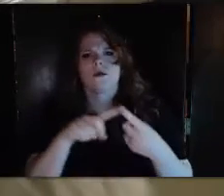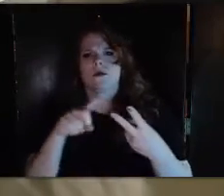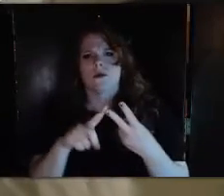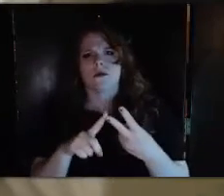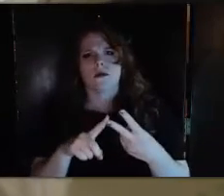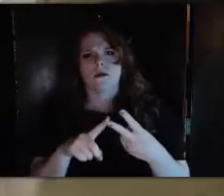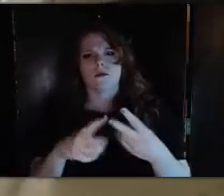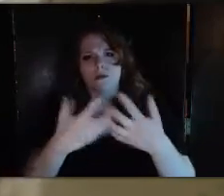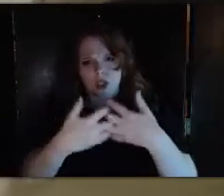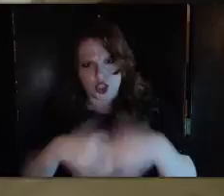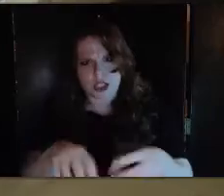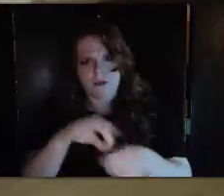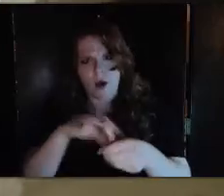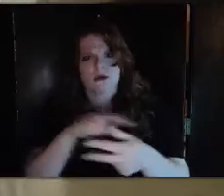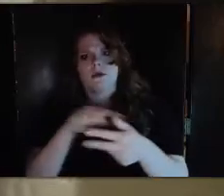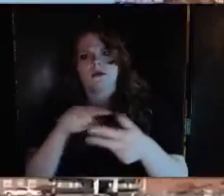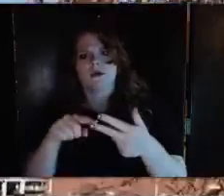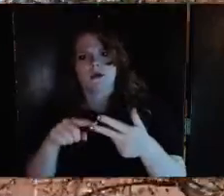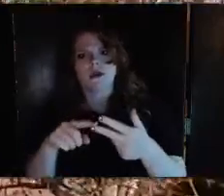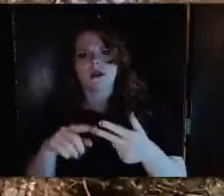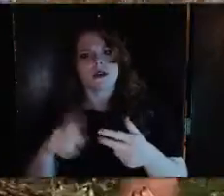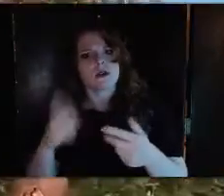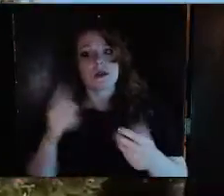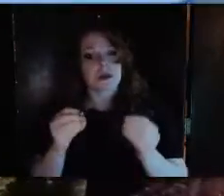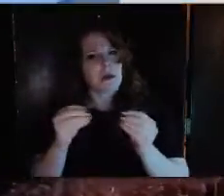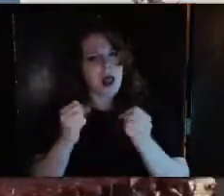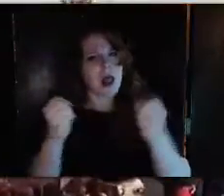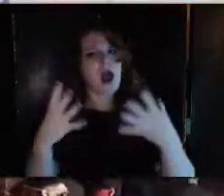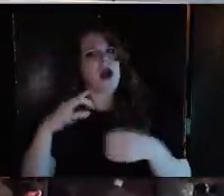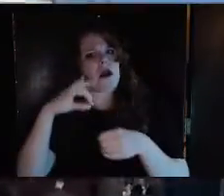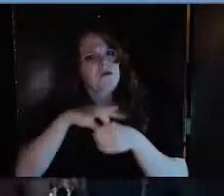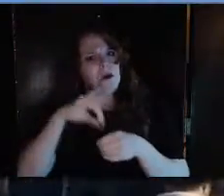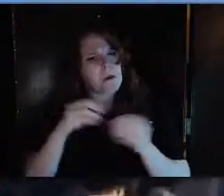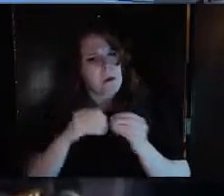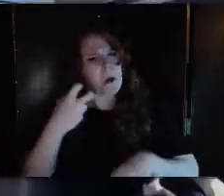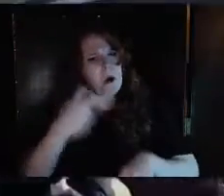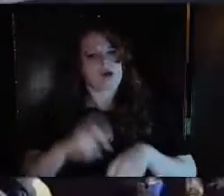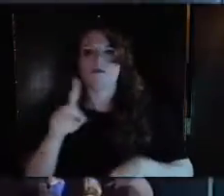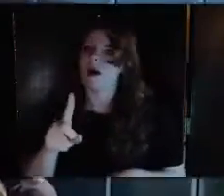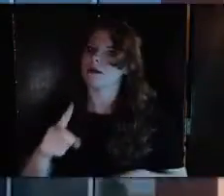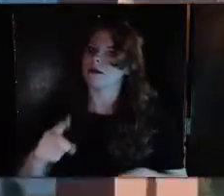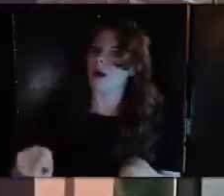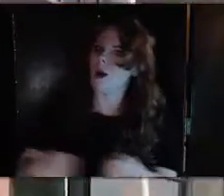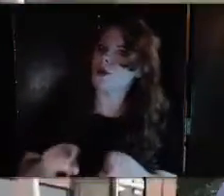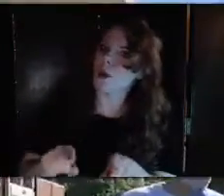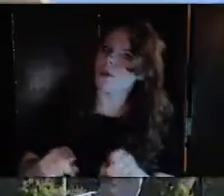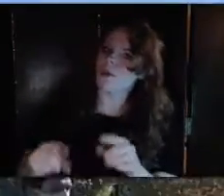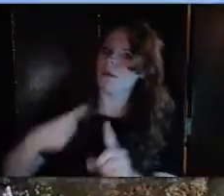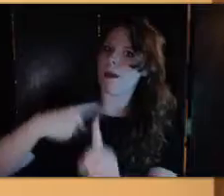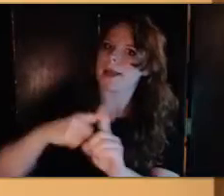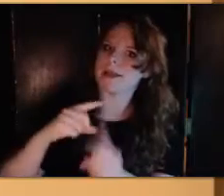if the options encourage voters to cast their ballots, it should be a positive experience for this unusual